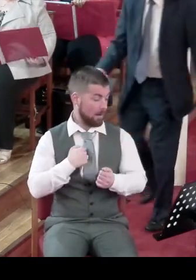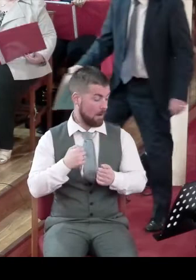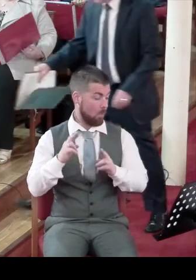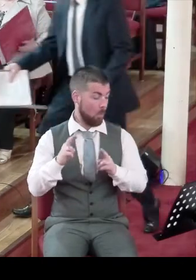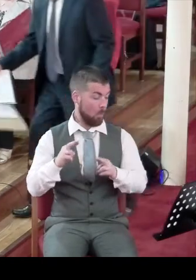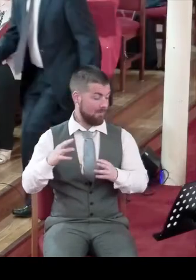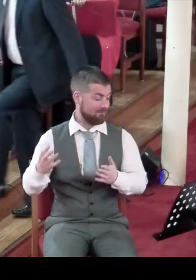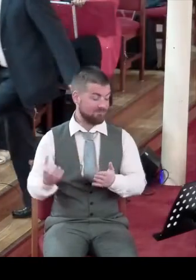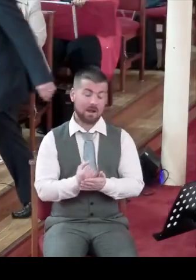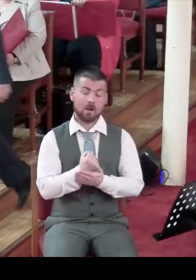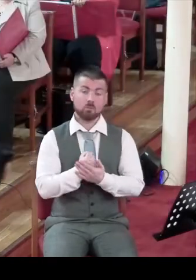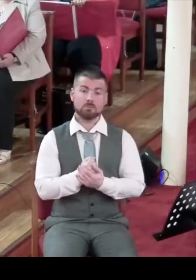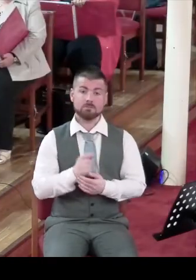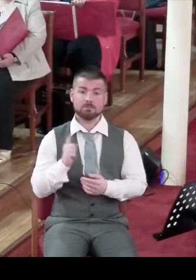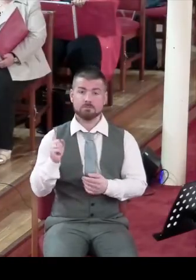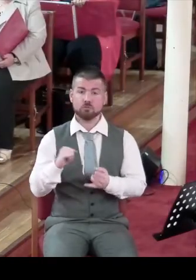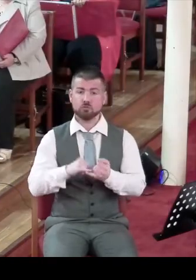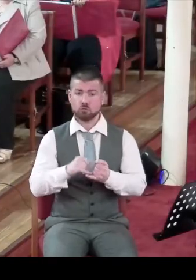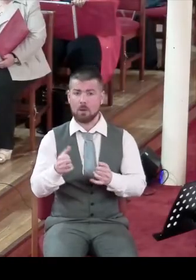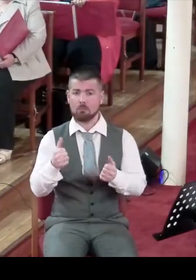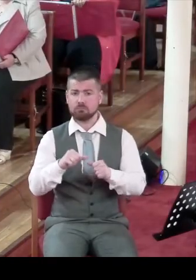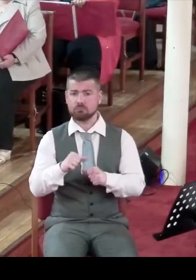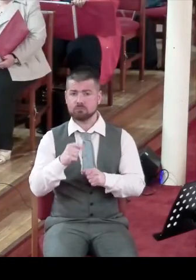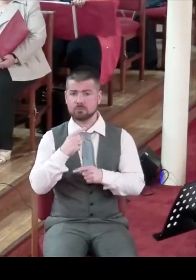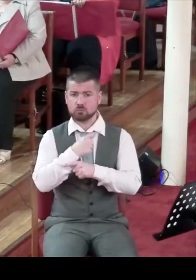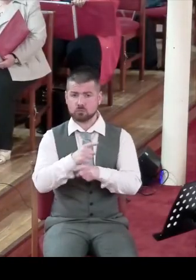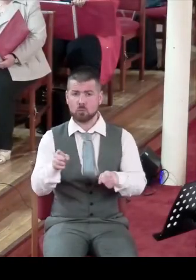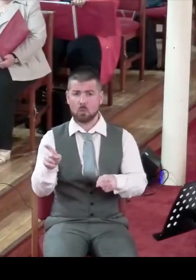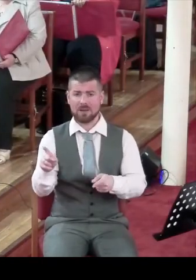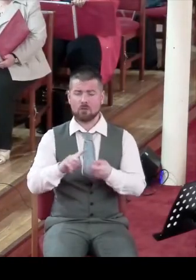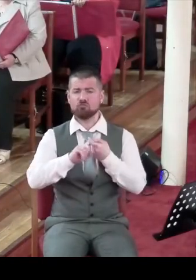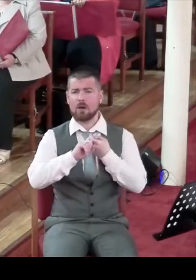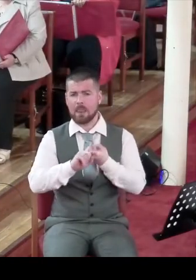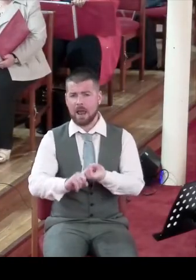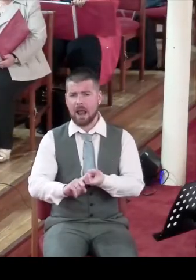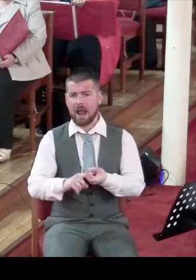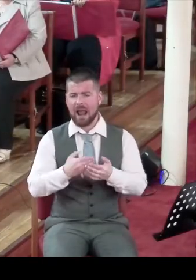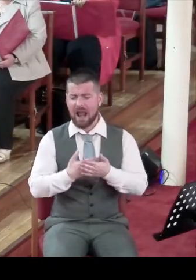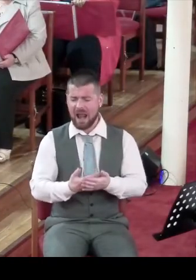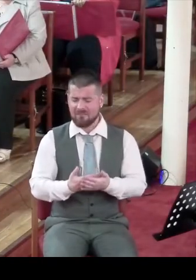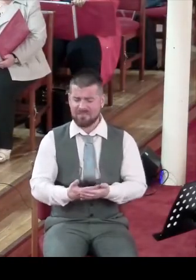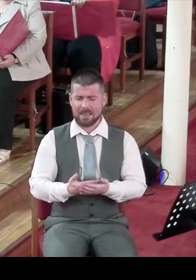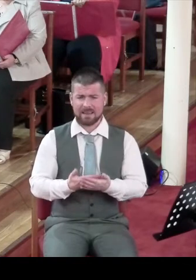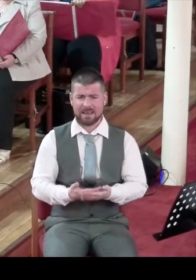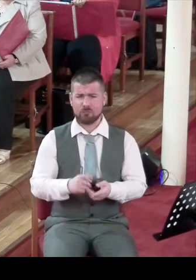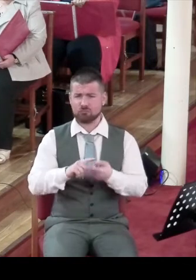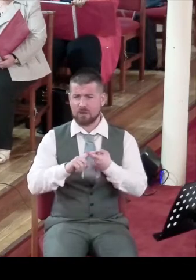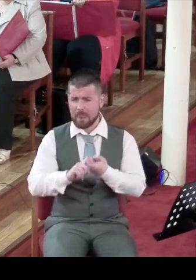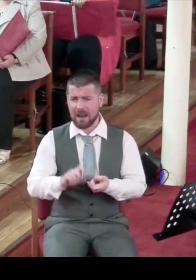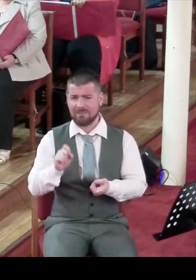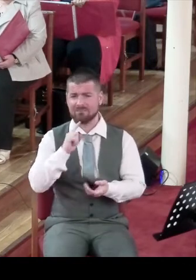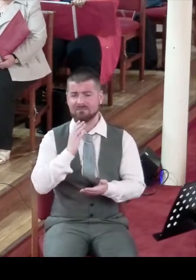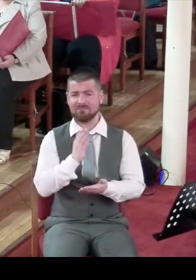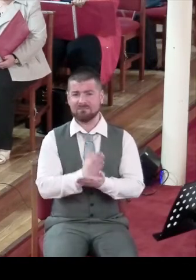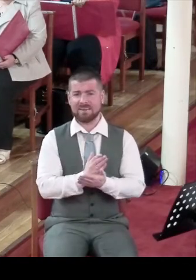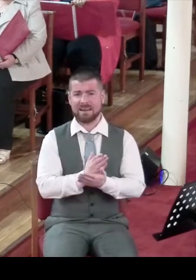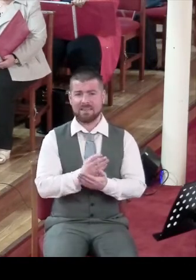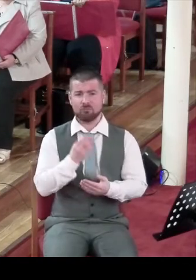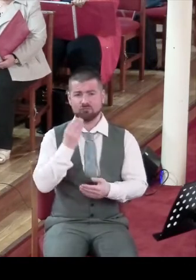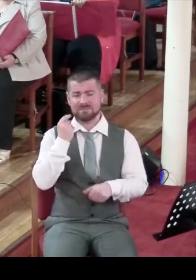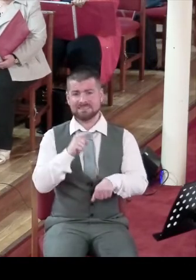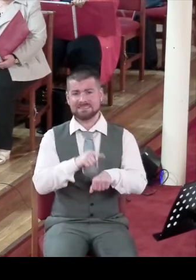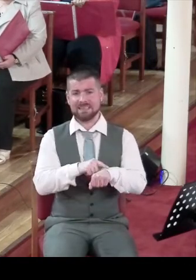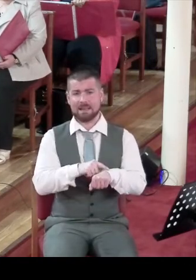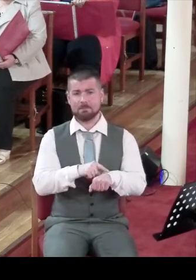has spoken about how he has had to rely very heavily on his faith in God in recent times. In the course of the